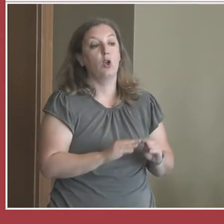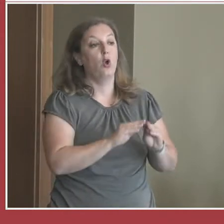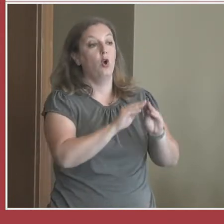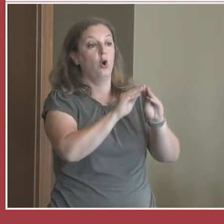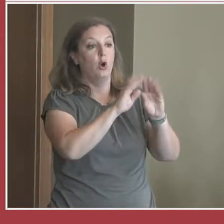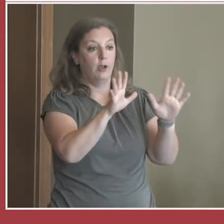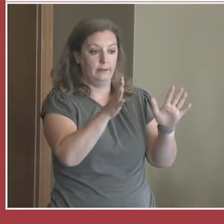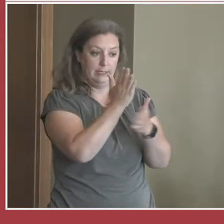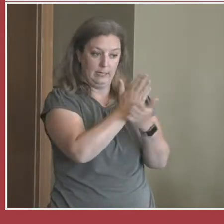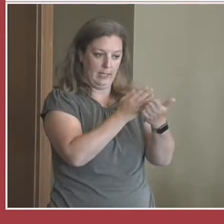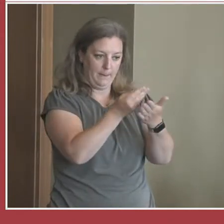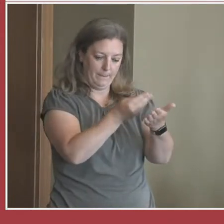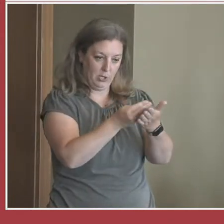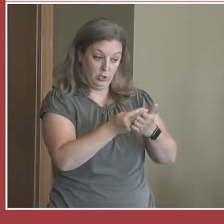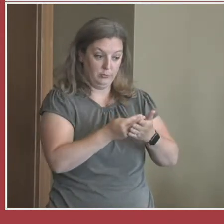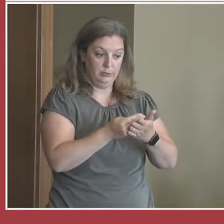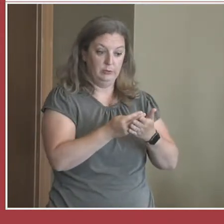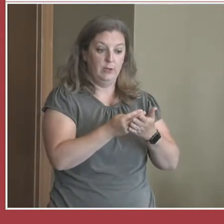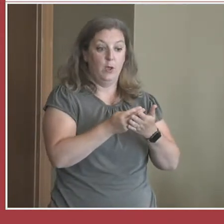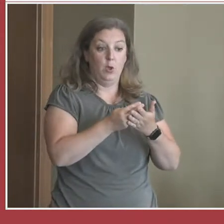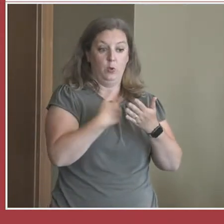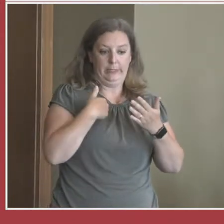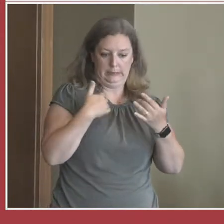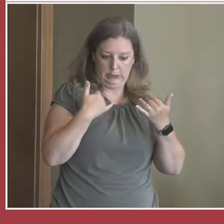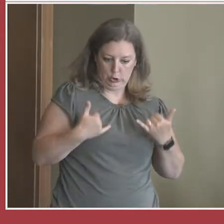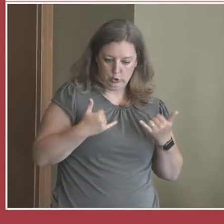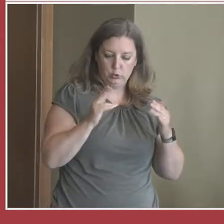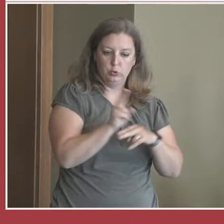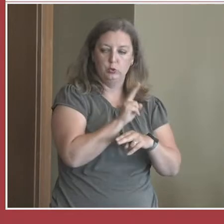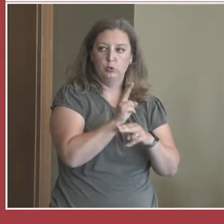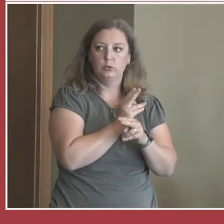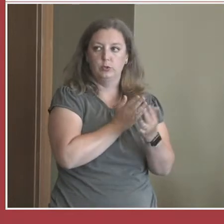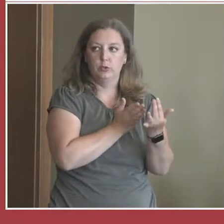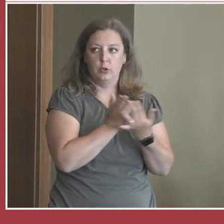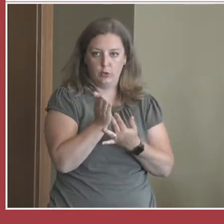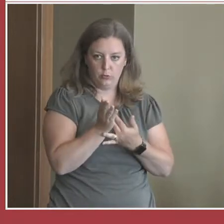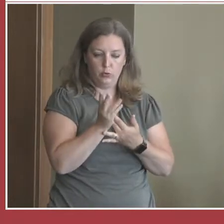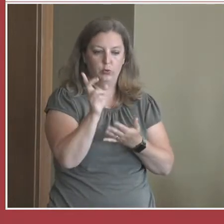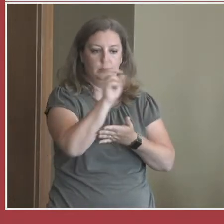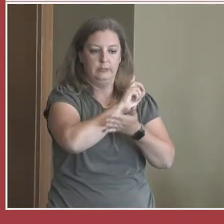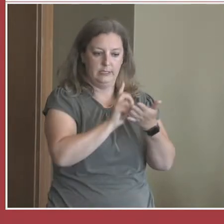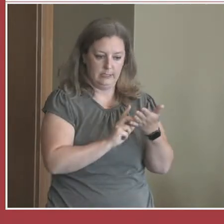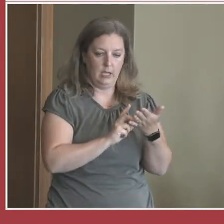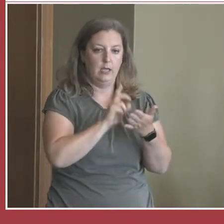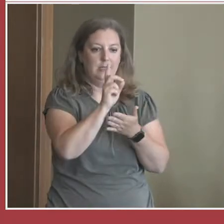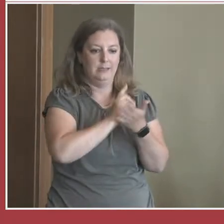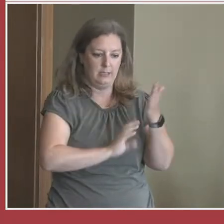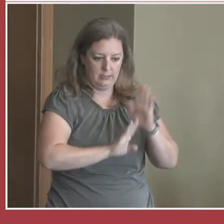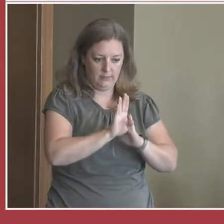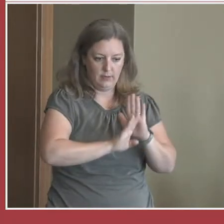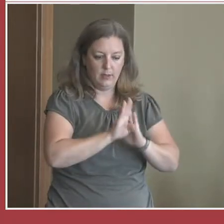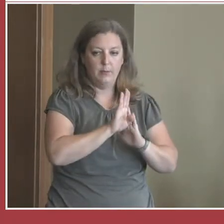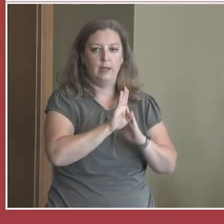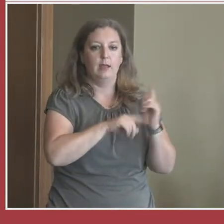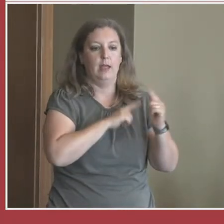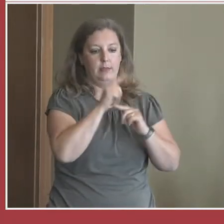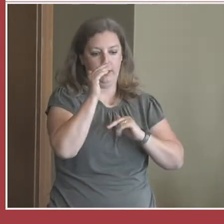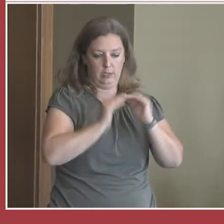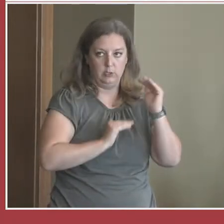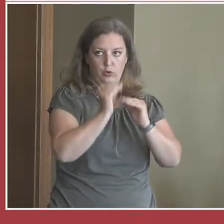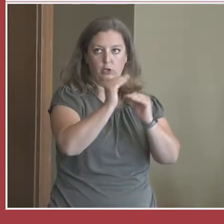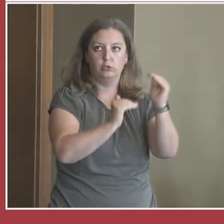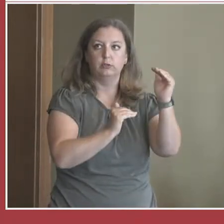Obviously, we have a budget that we're currently working towards through schematic design, design development, and then